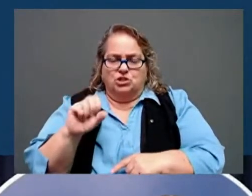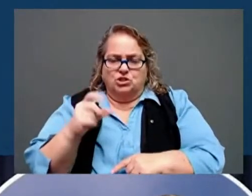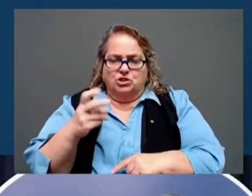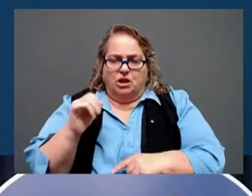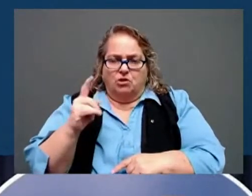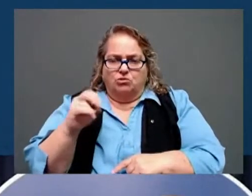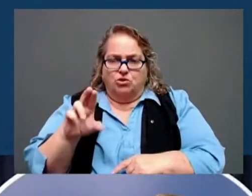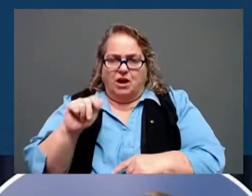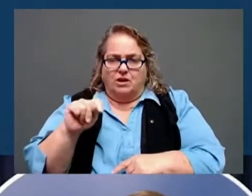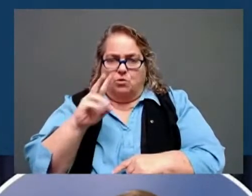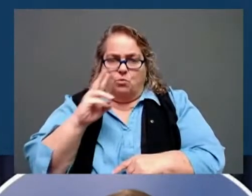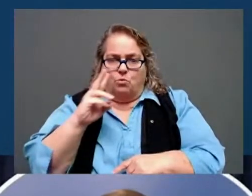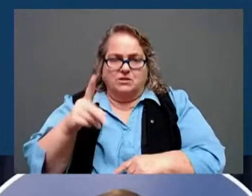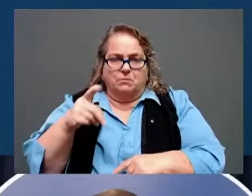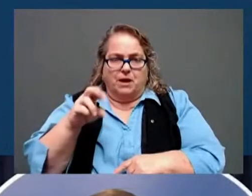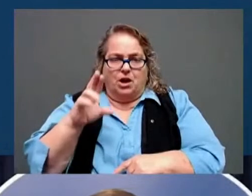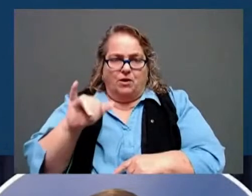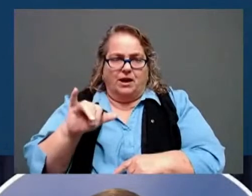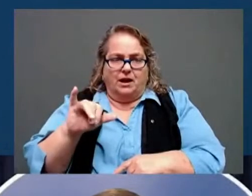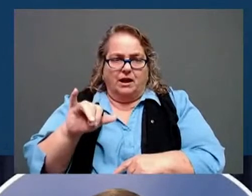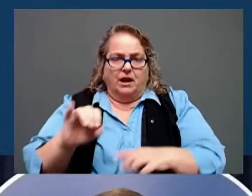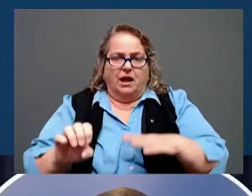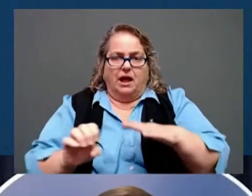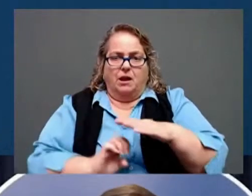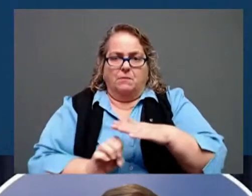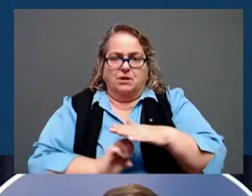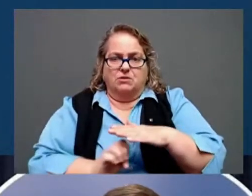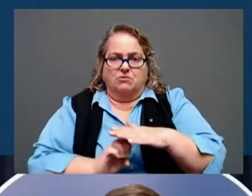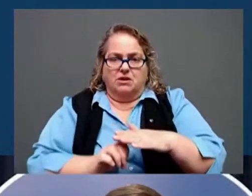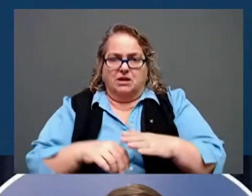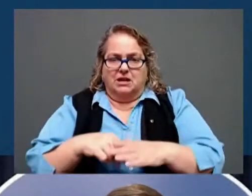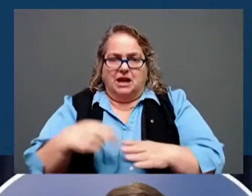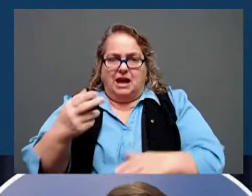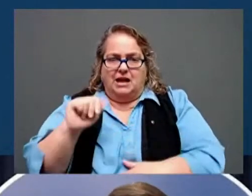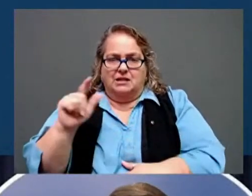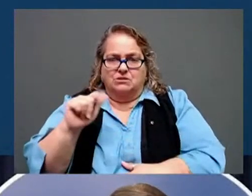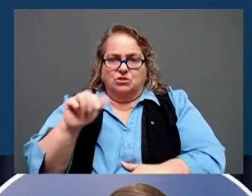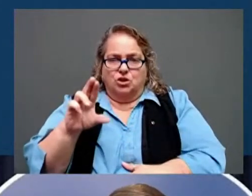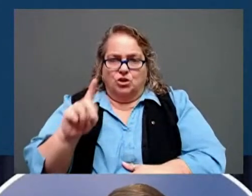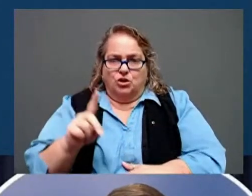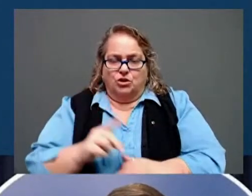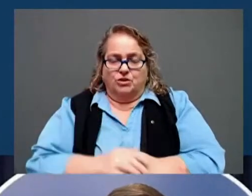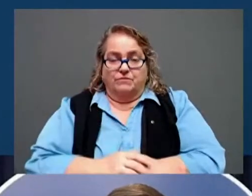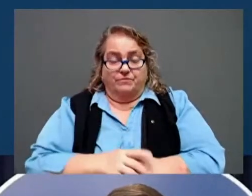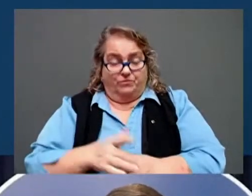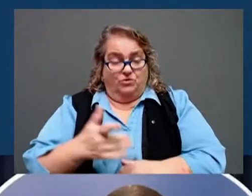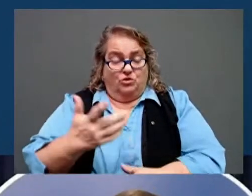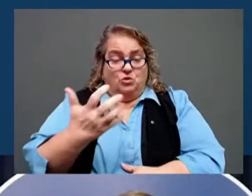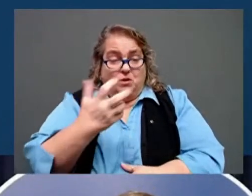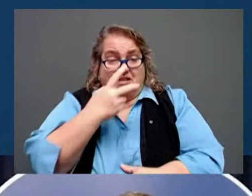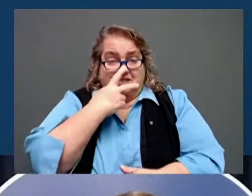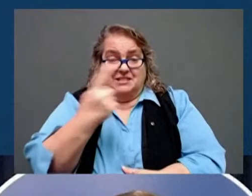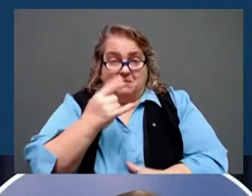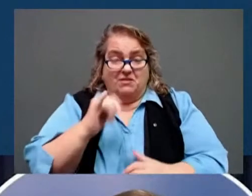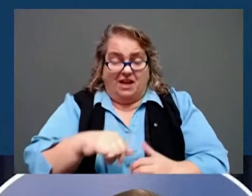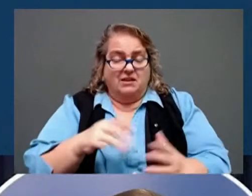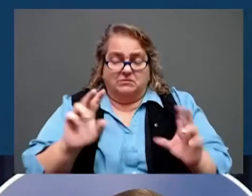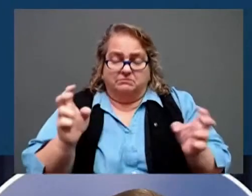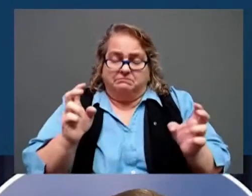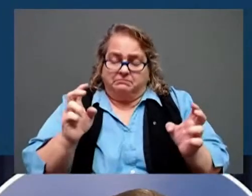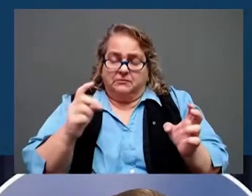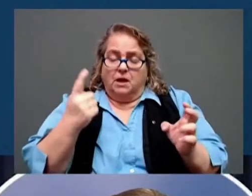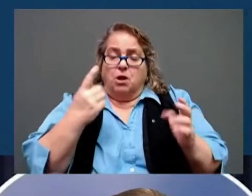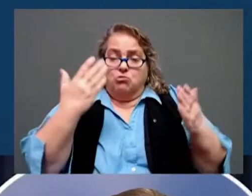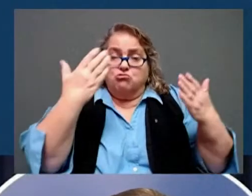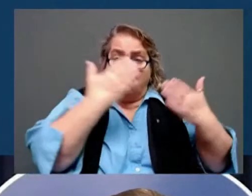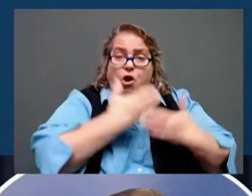Elementary in Hazard. You want something in the midst of the darkness that is an incredible ray of